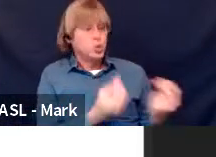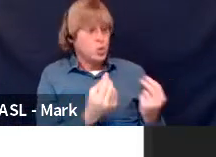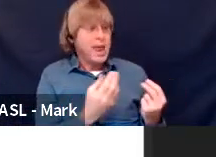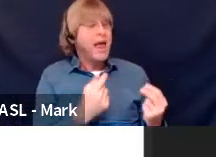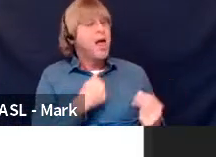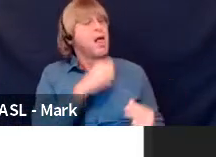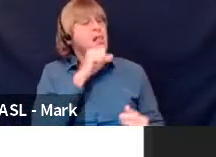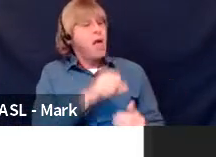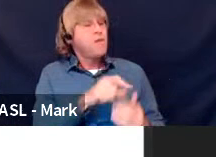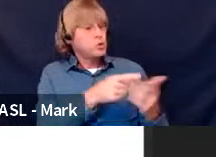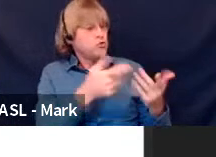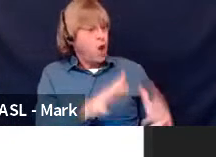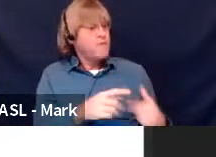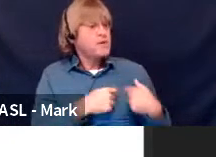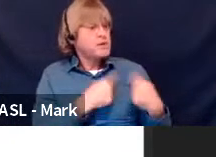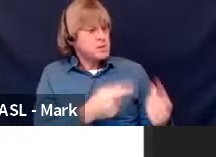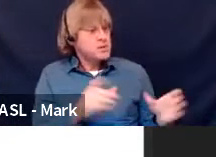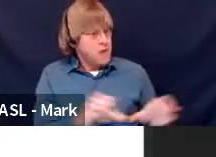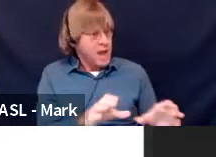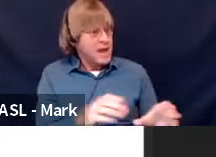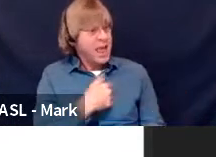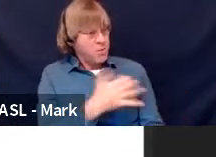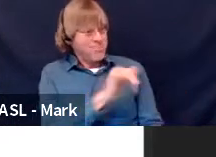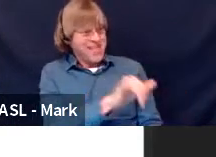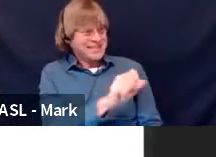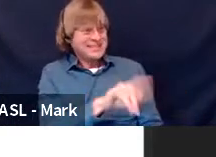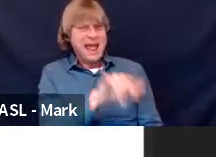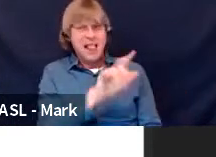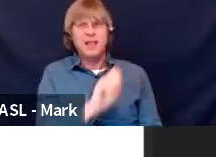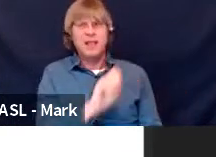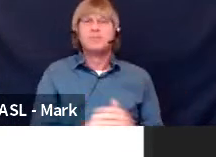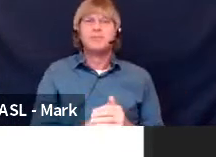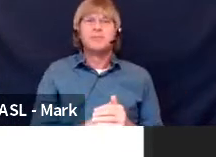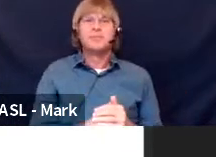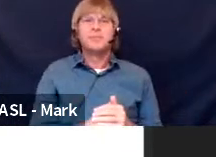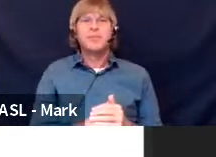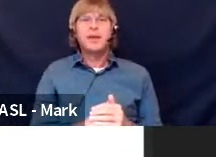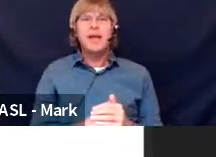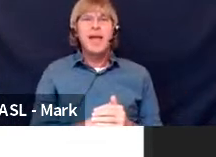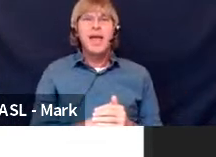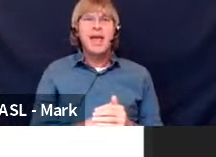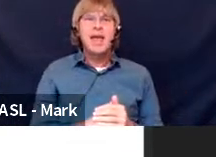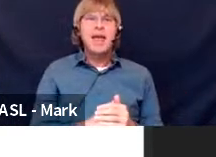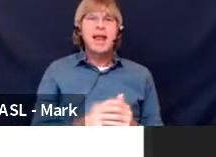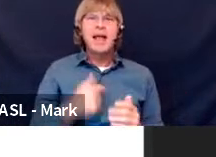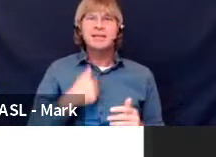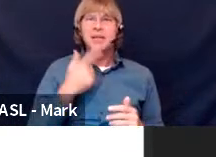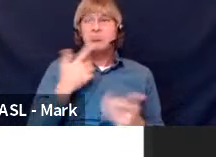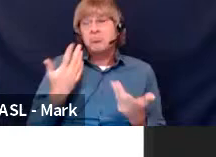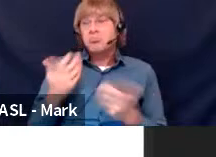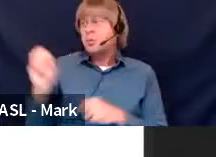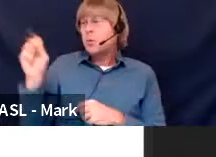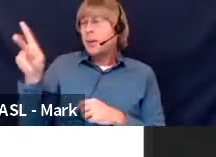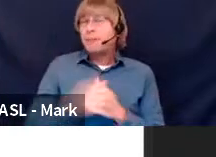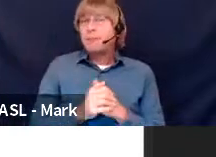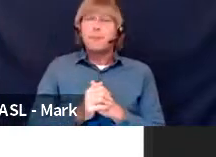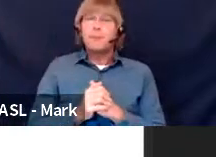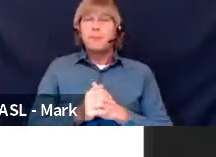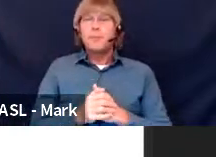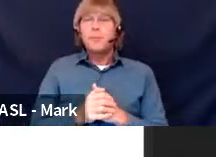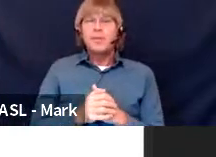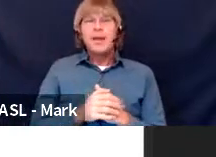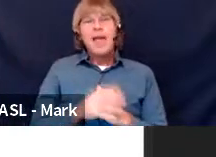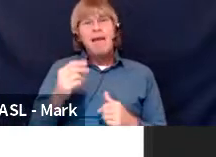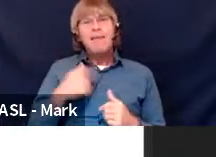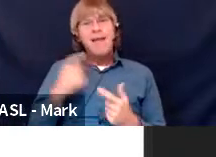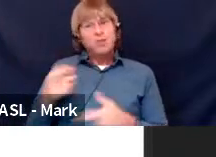love what you've already done. I want that style." And I said, okay. And I